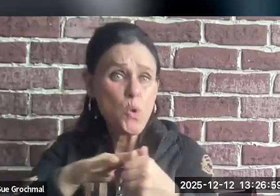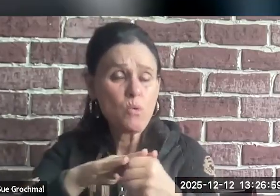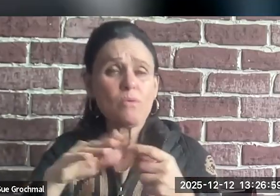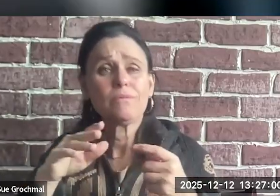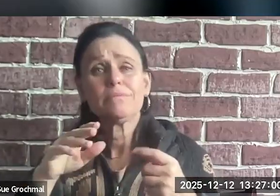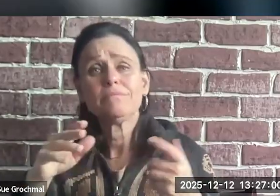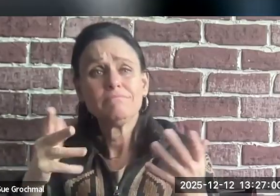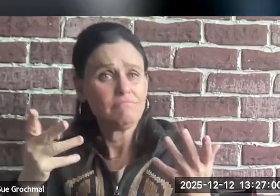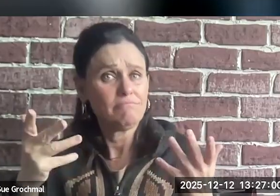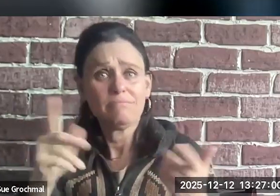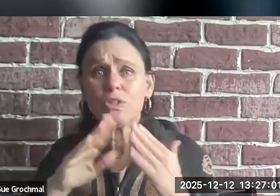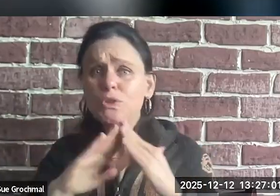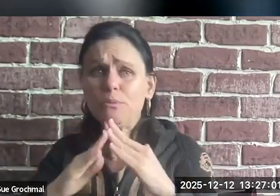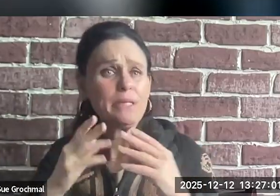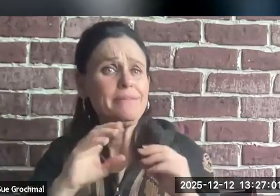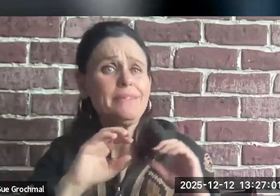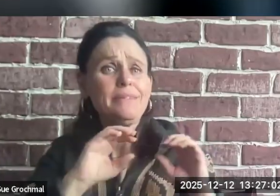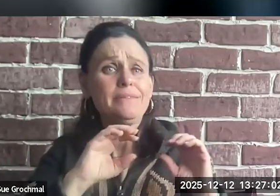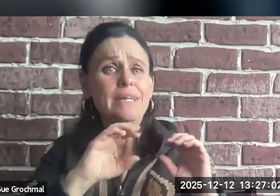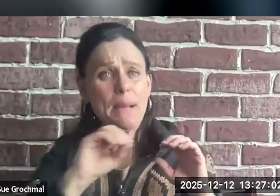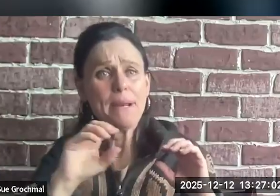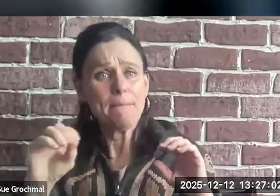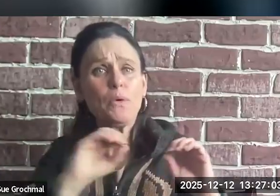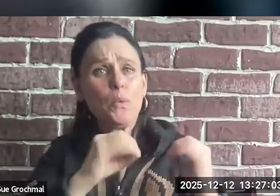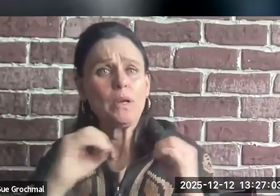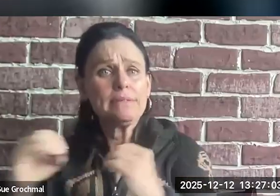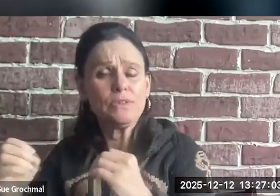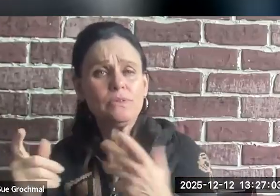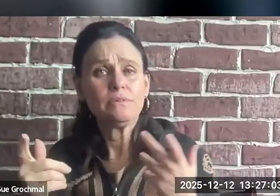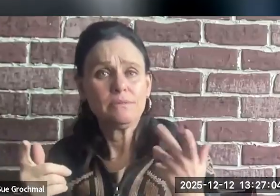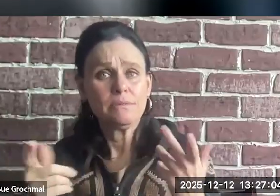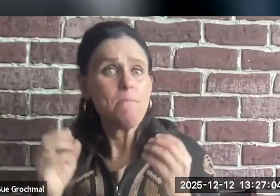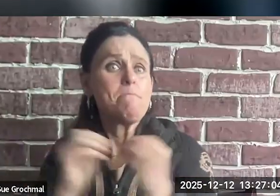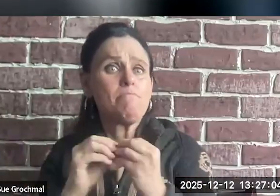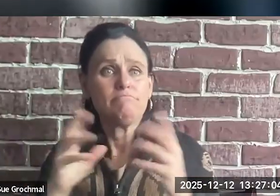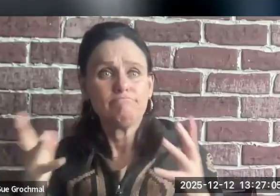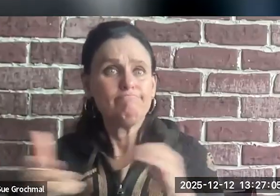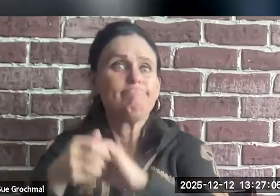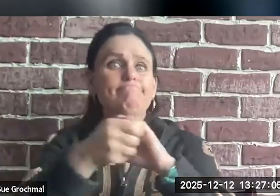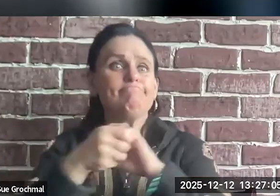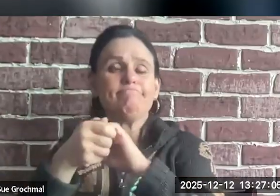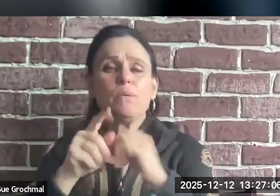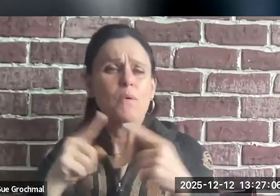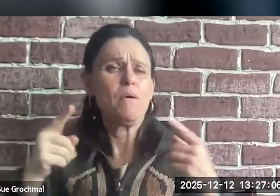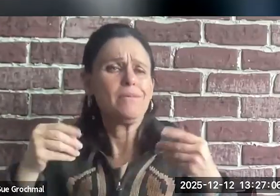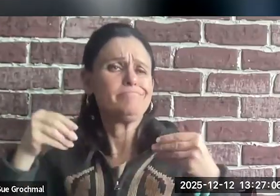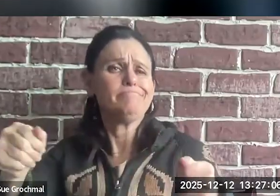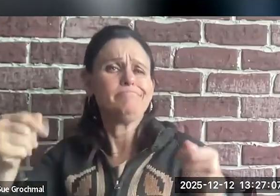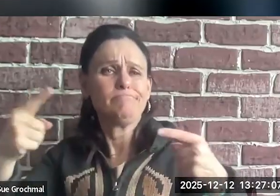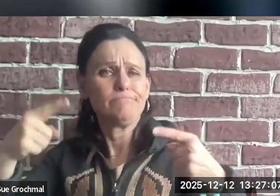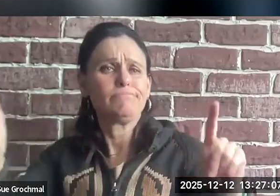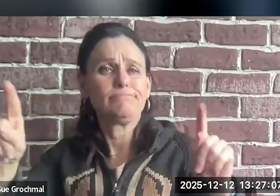OPDs and community organizations can lead to more effective programming and service at all levels.